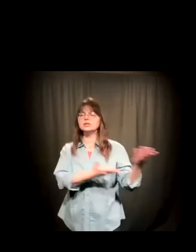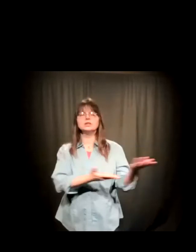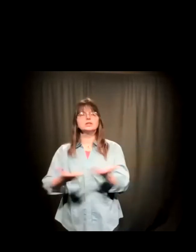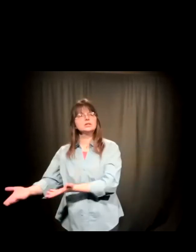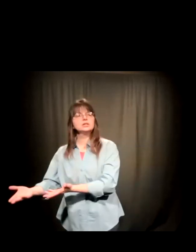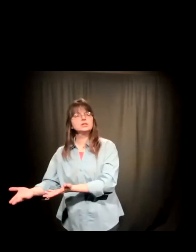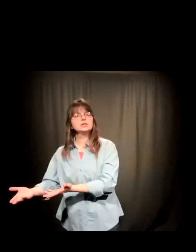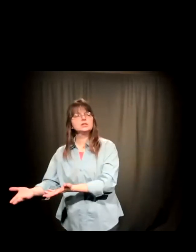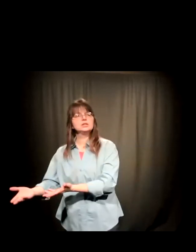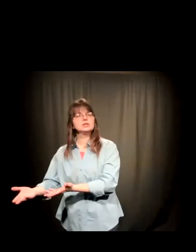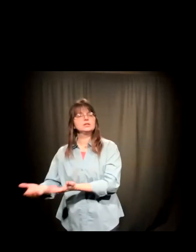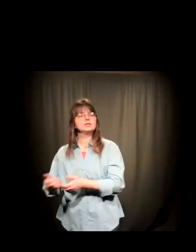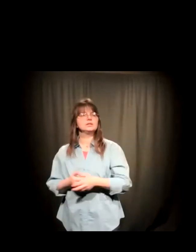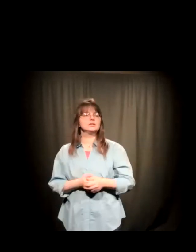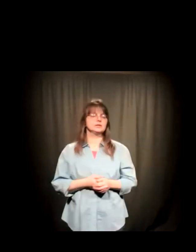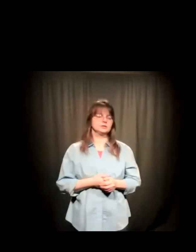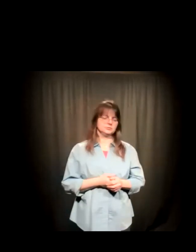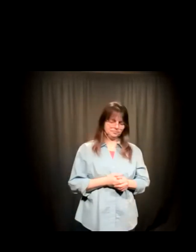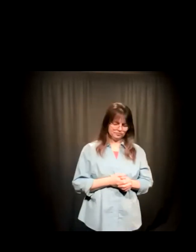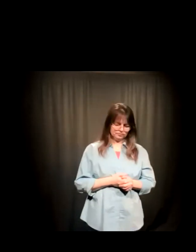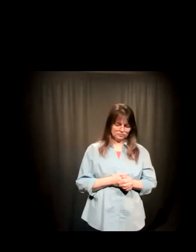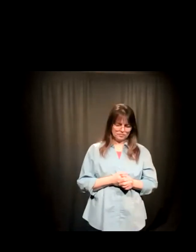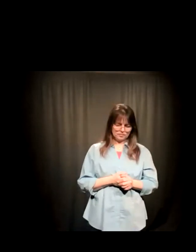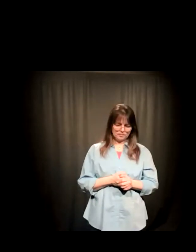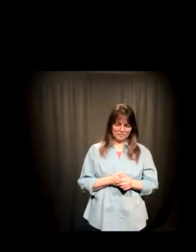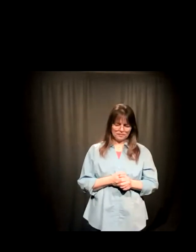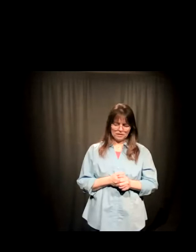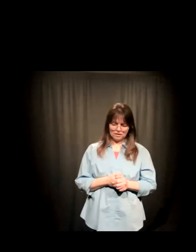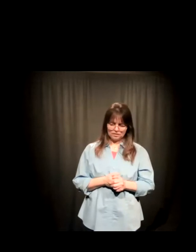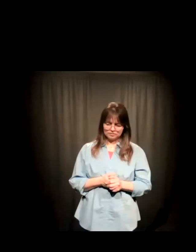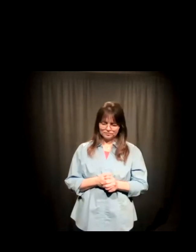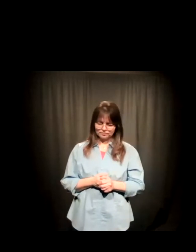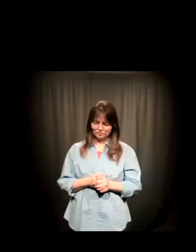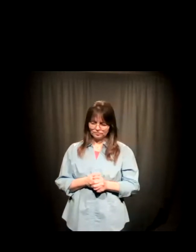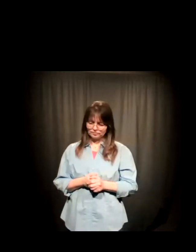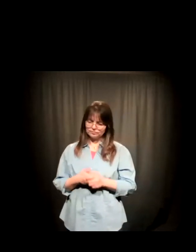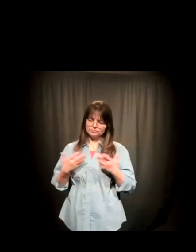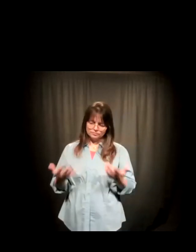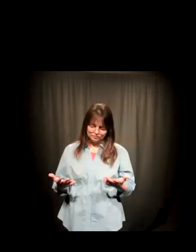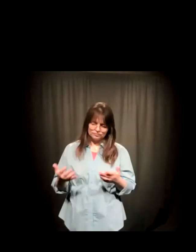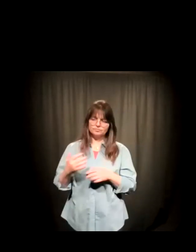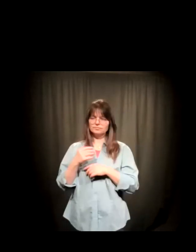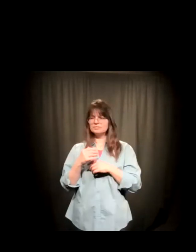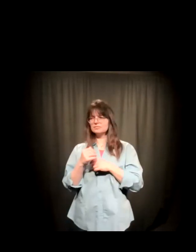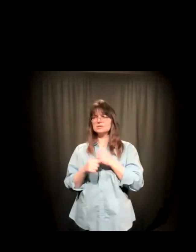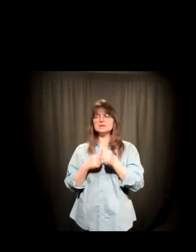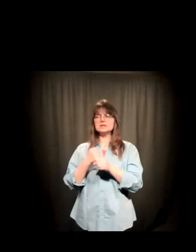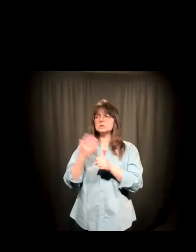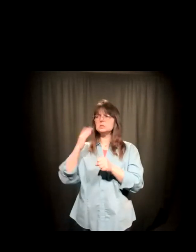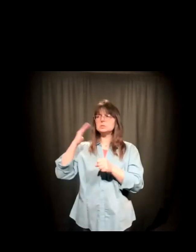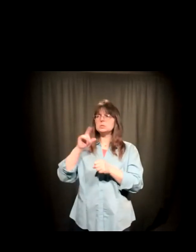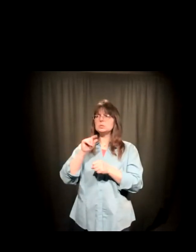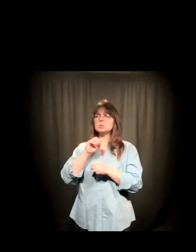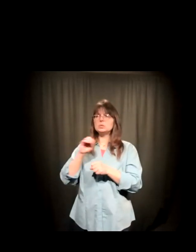By this point, in the early 2000s, the broader deaf community had been entrenched in this fight for